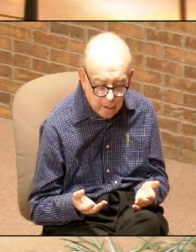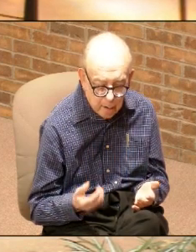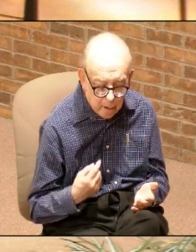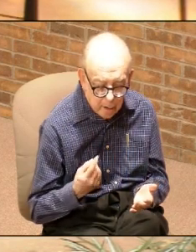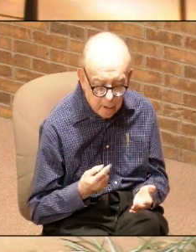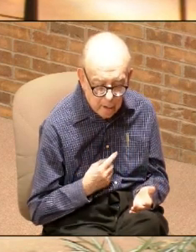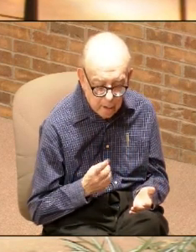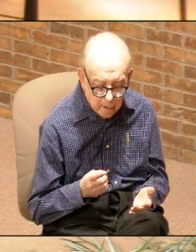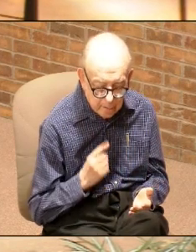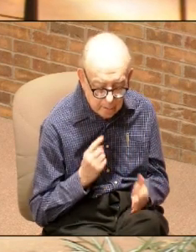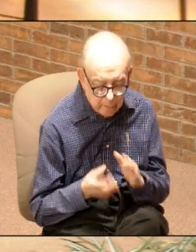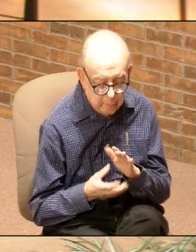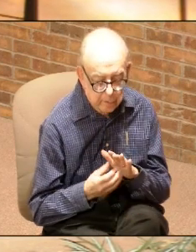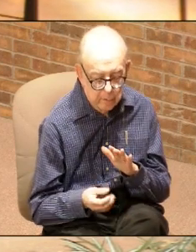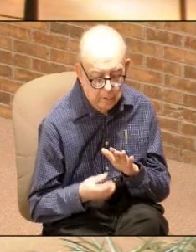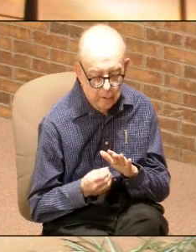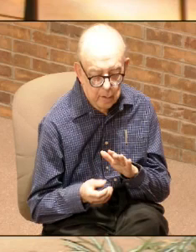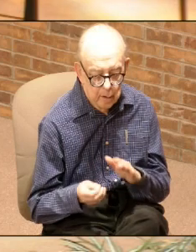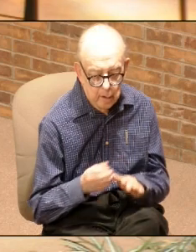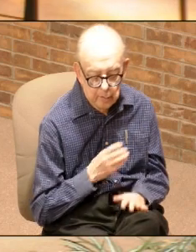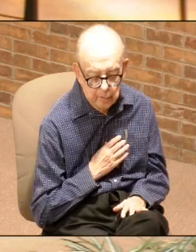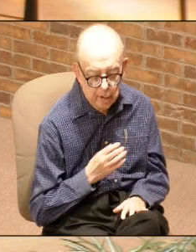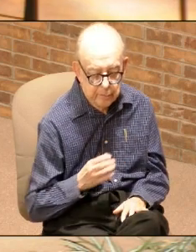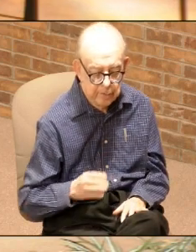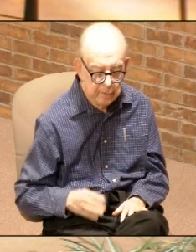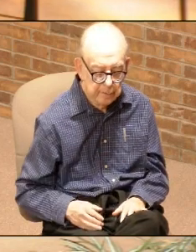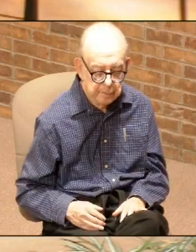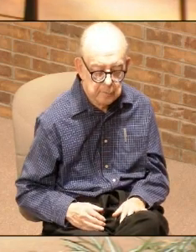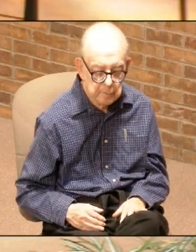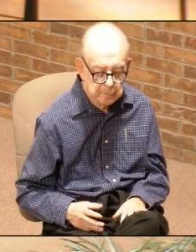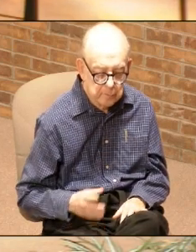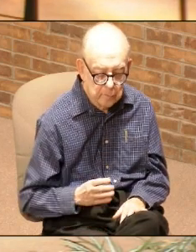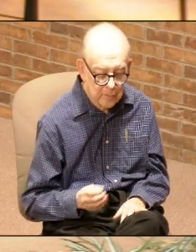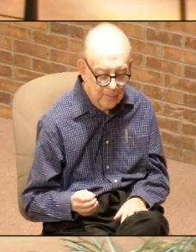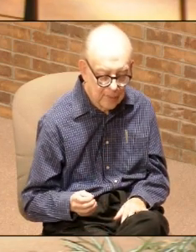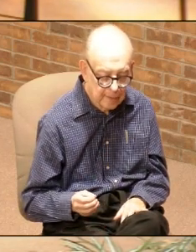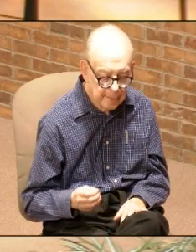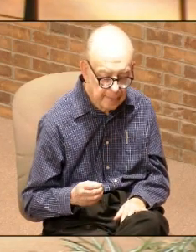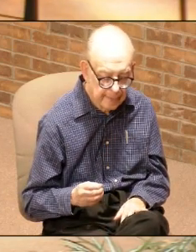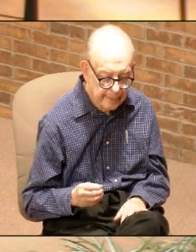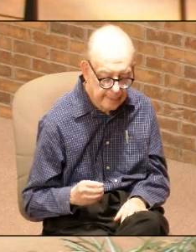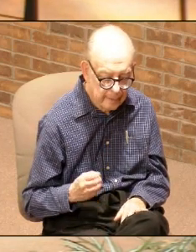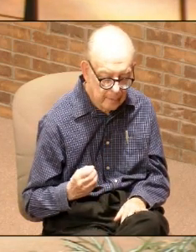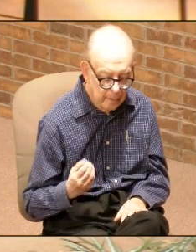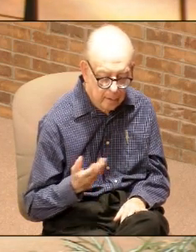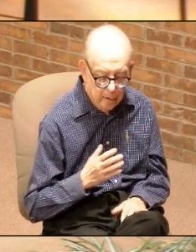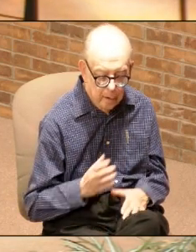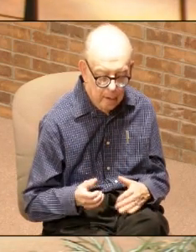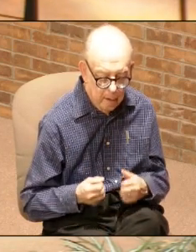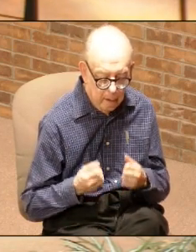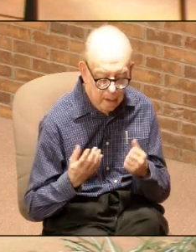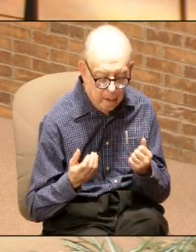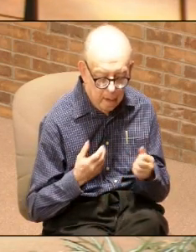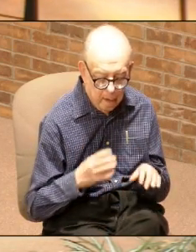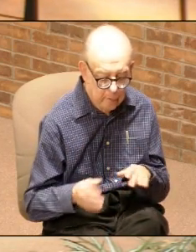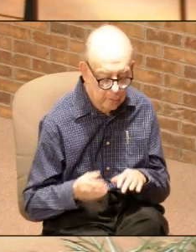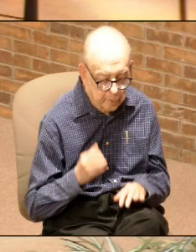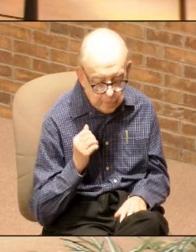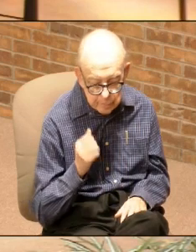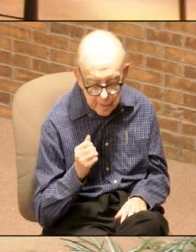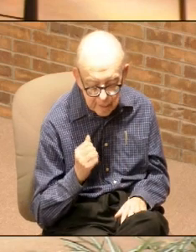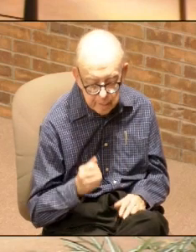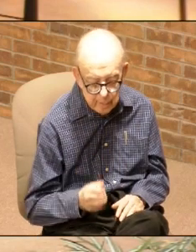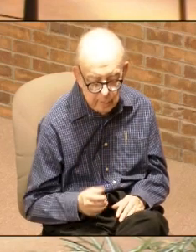We are being an imitator of Christ, and our sacrifice, which we are doing